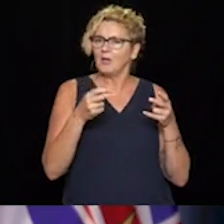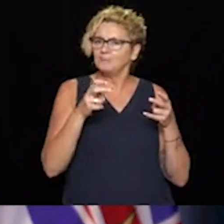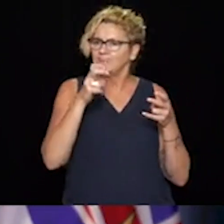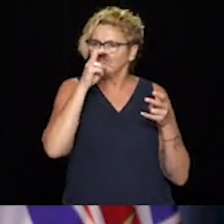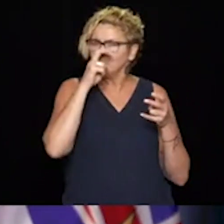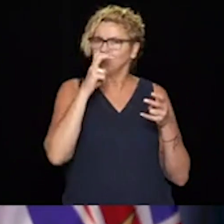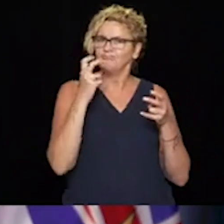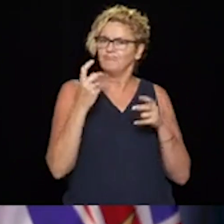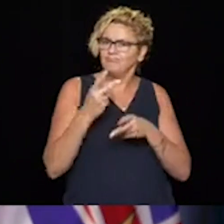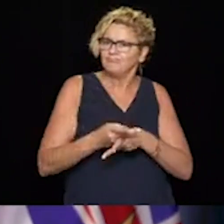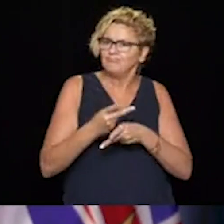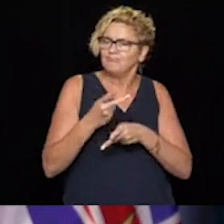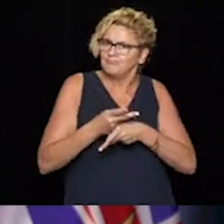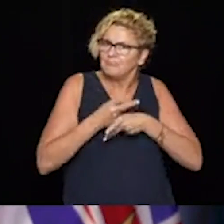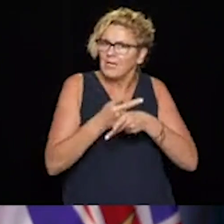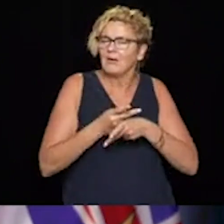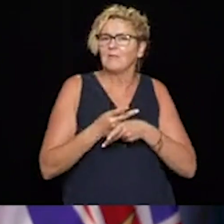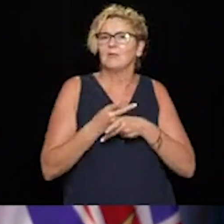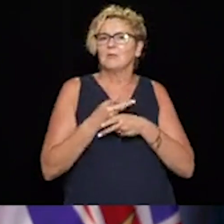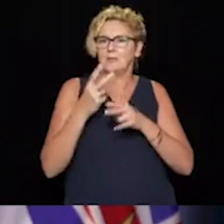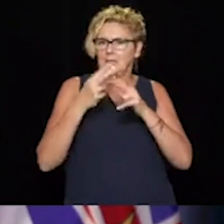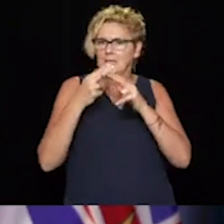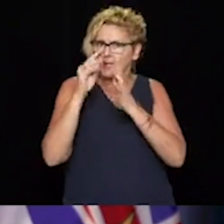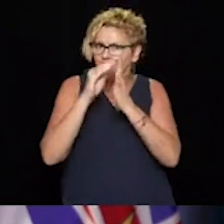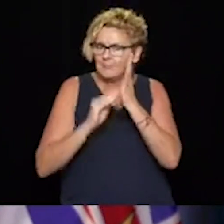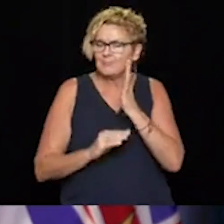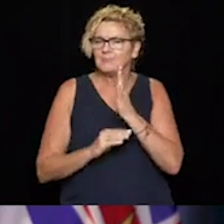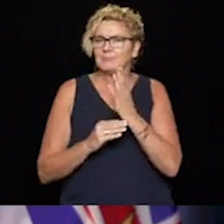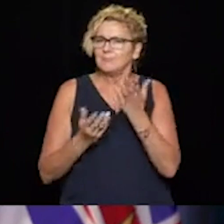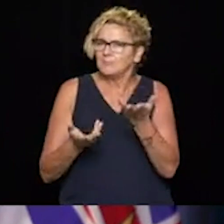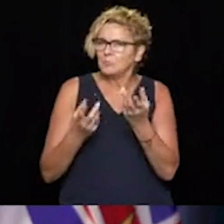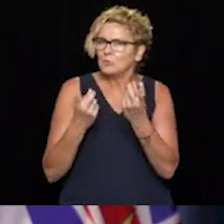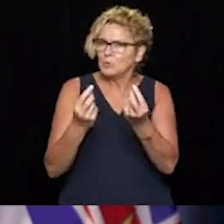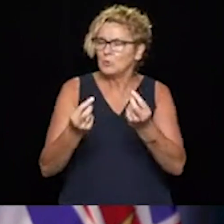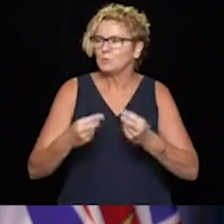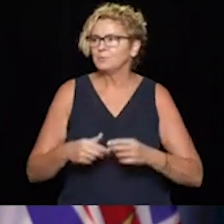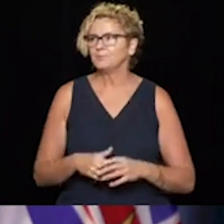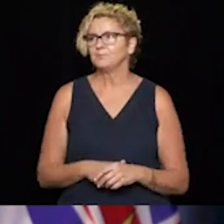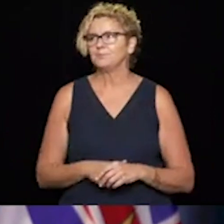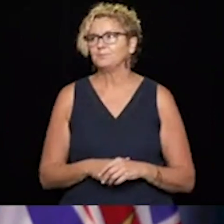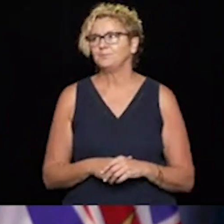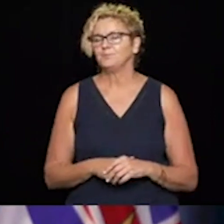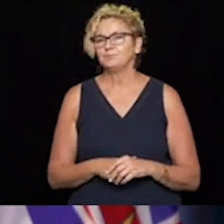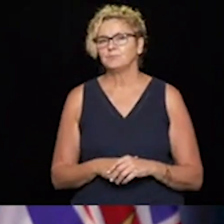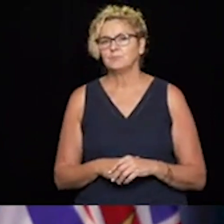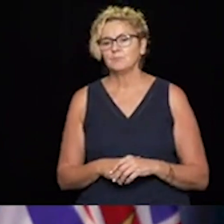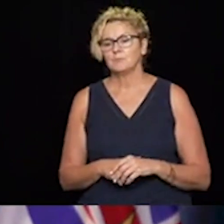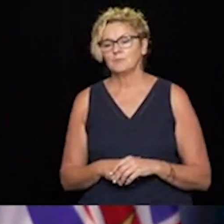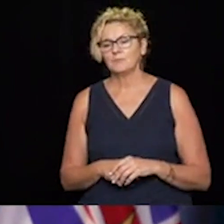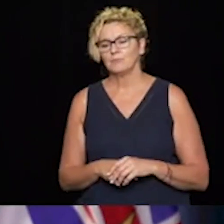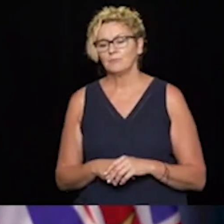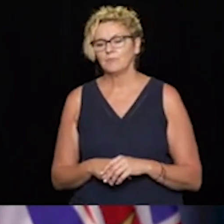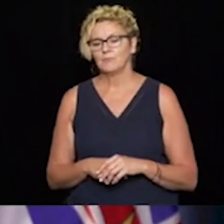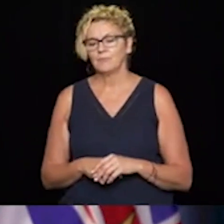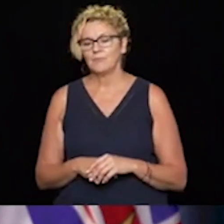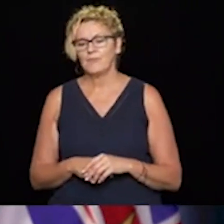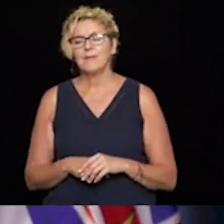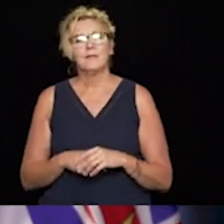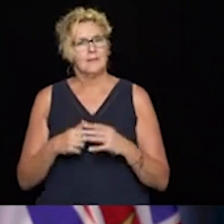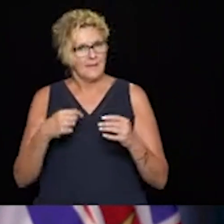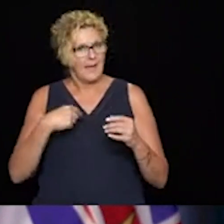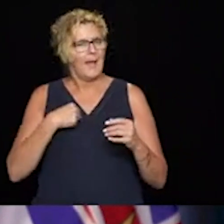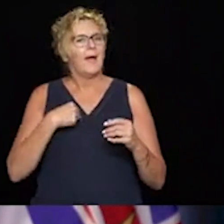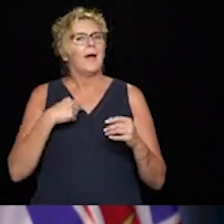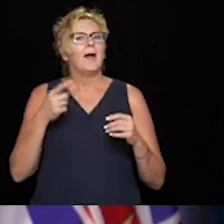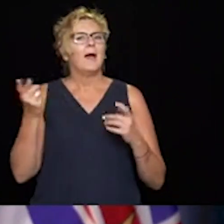us in terms of advice from public health, in terms of how we implement healthcare policy across the province, my